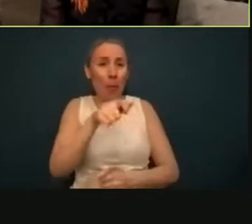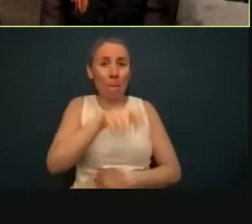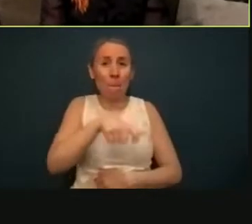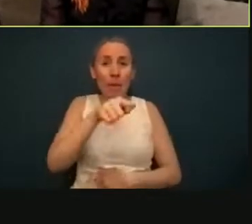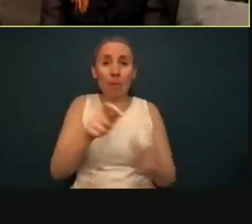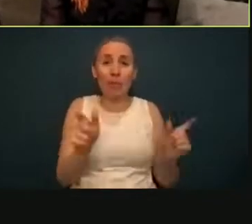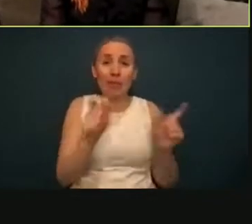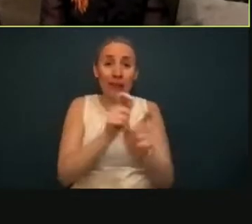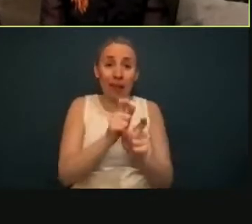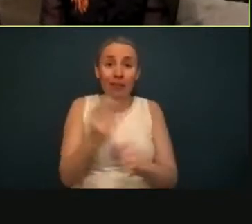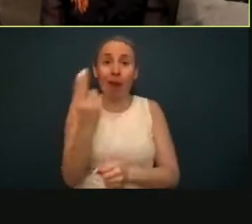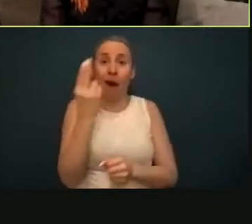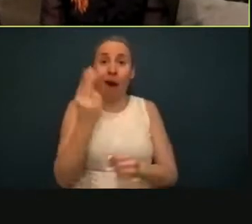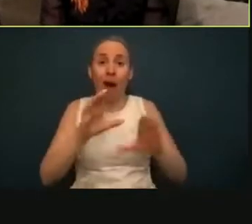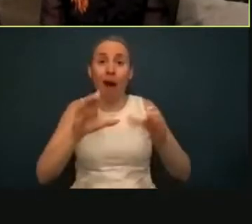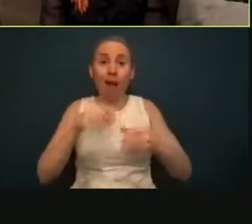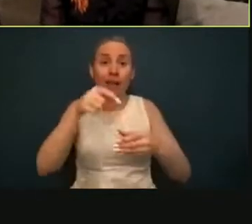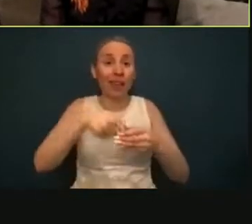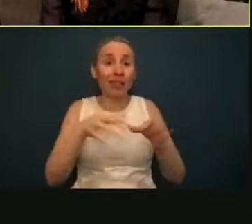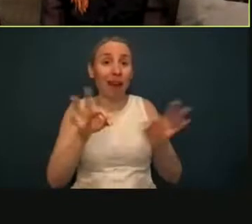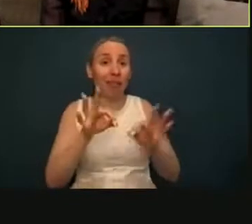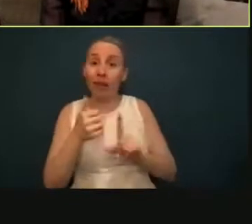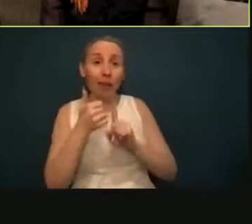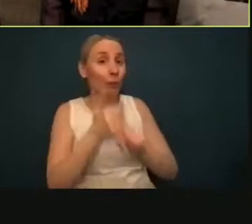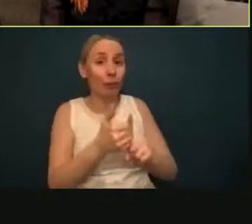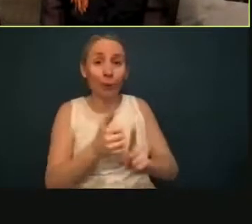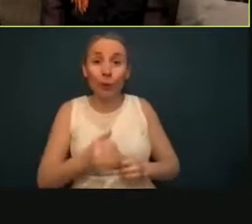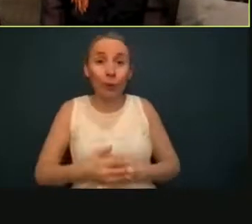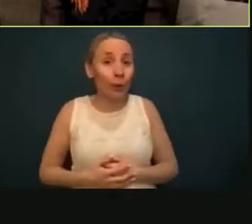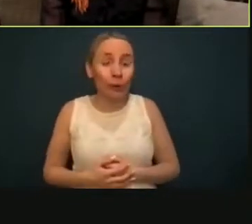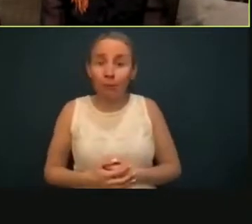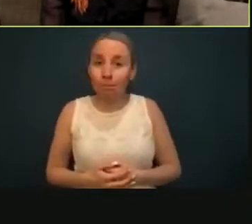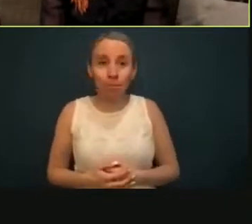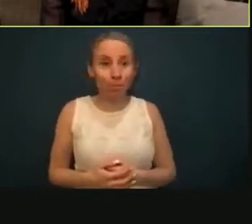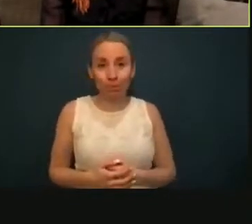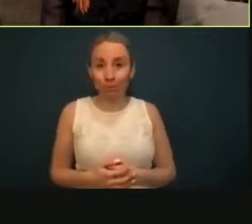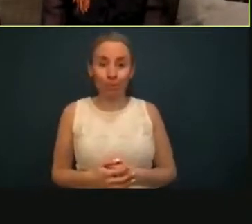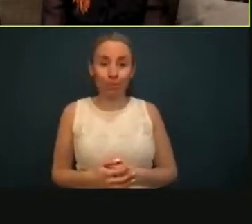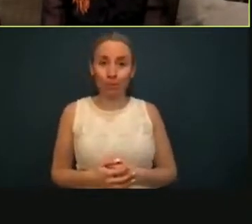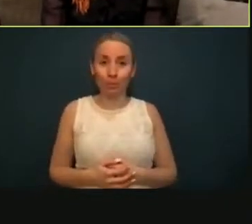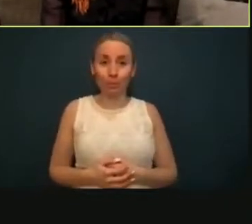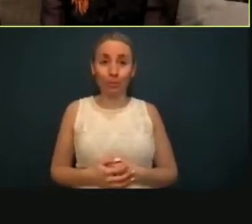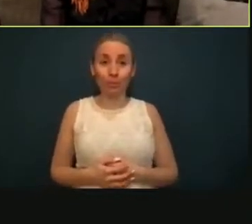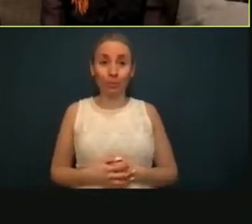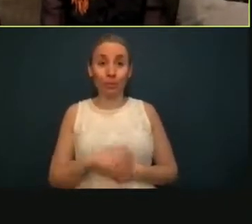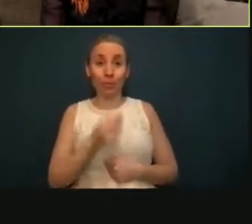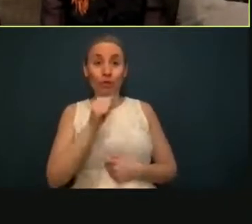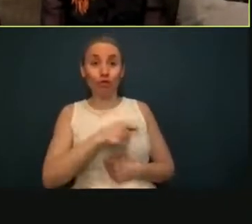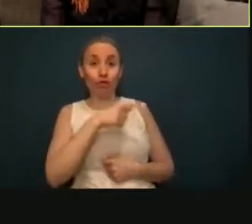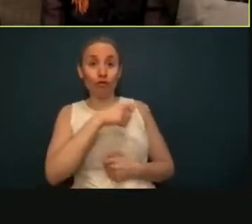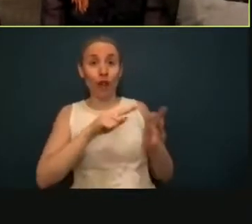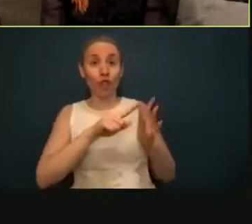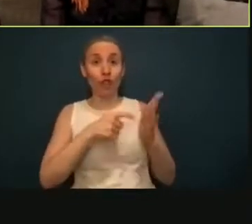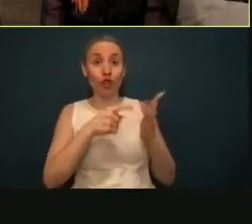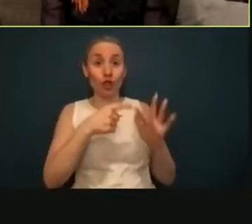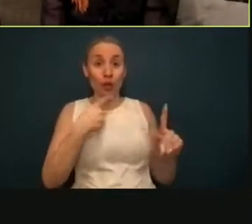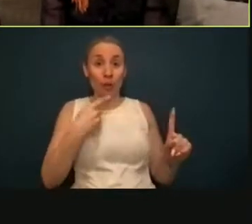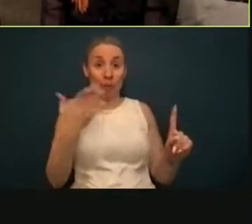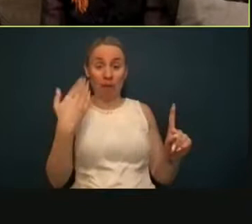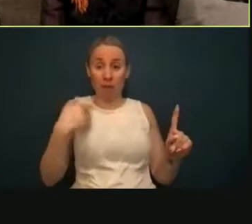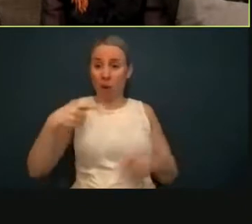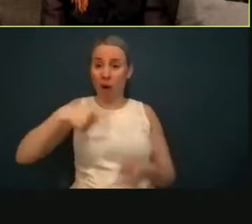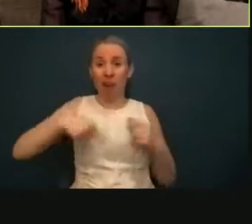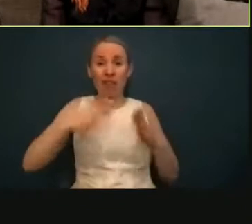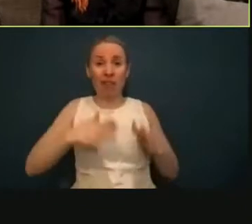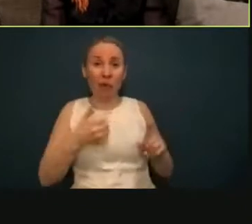arts. And, we are often, as Joe was saying, kind of advocating for ourselves and for